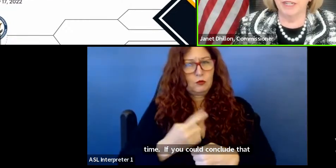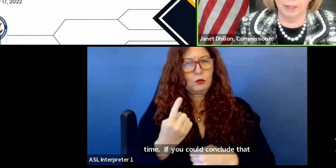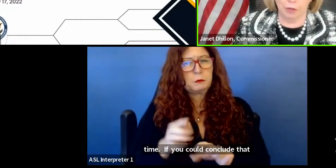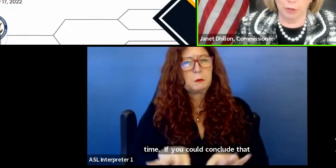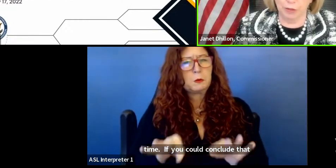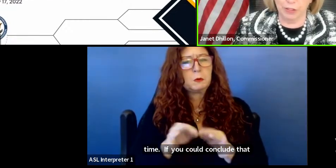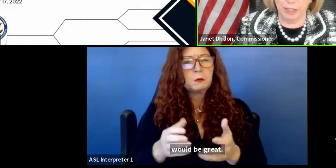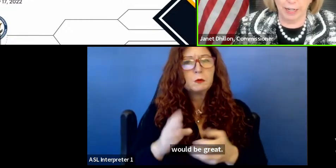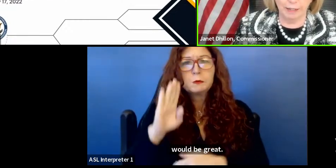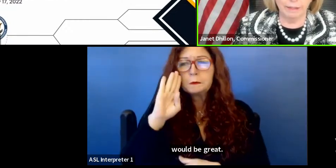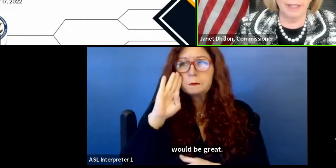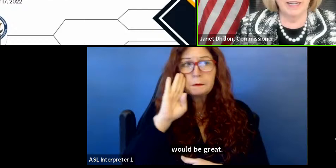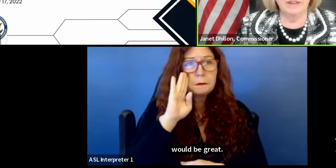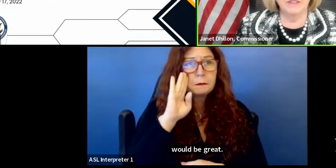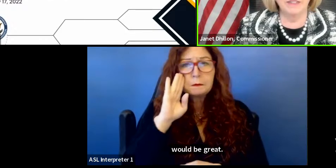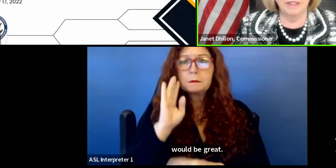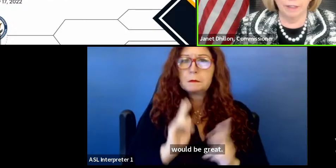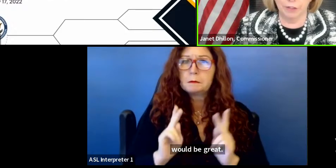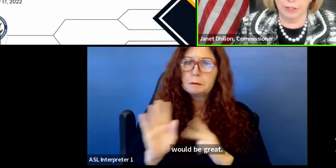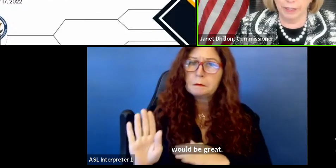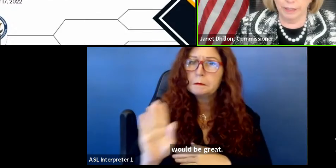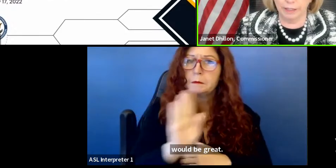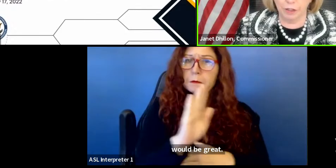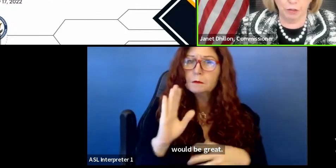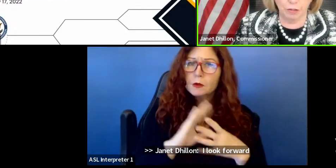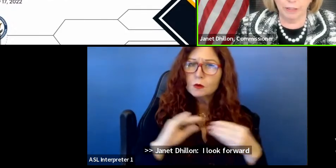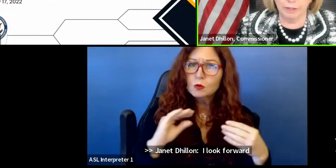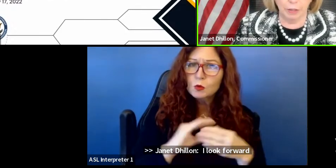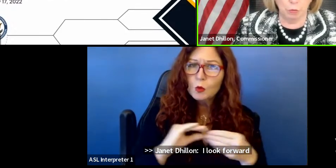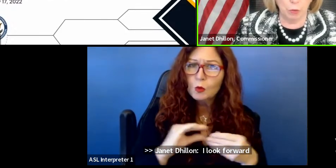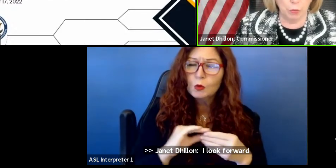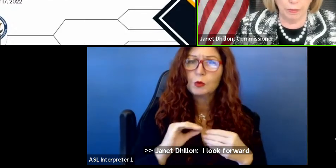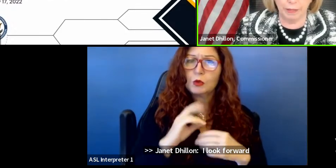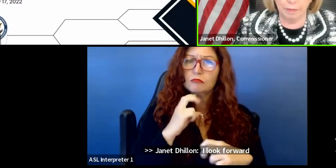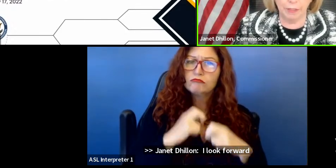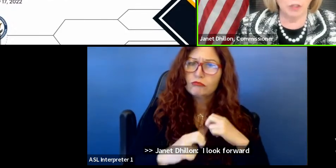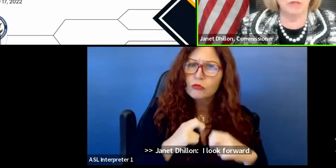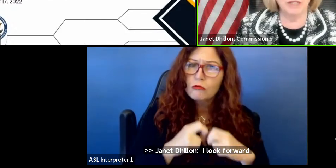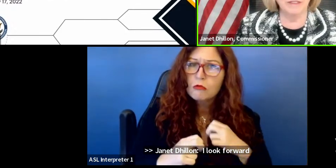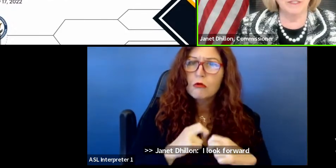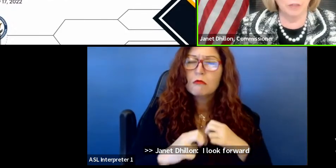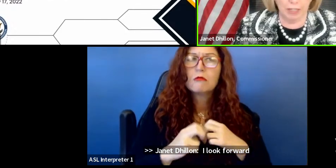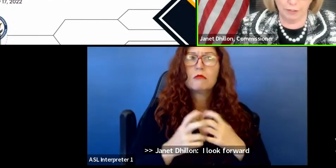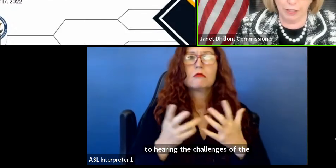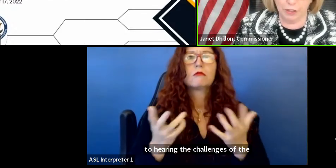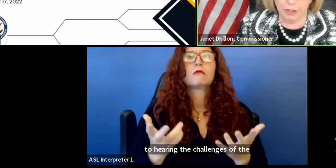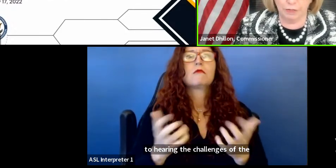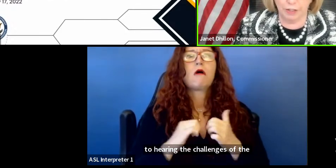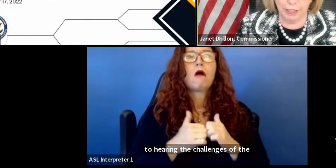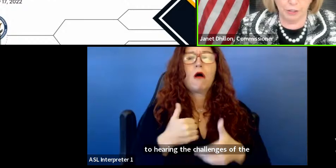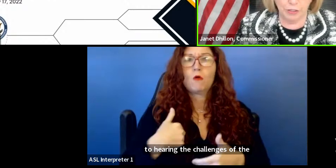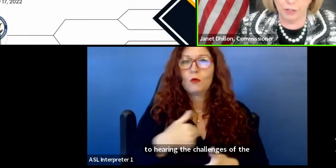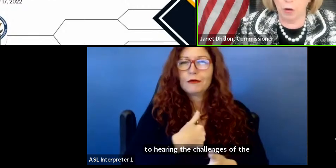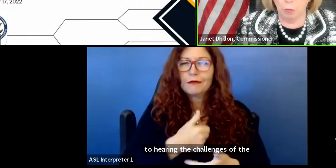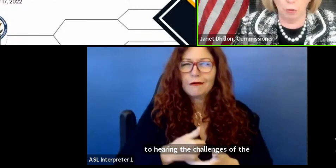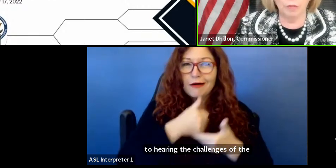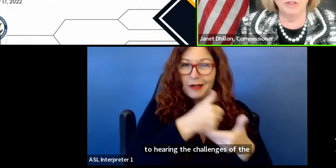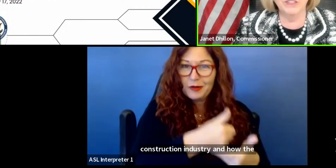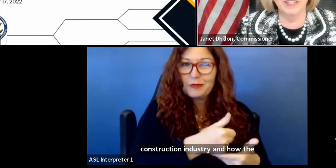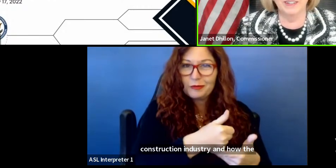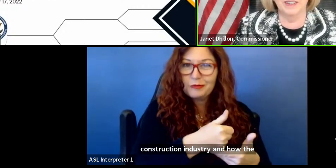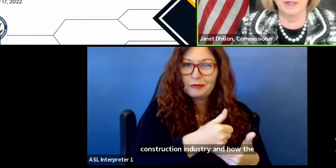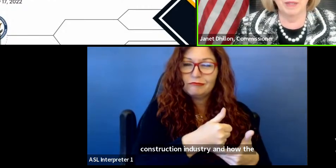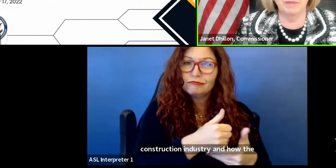industry and its workers today and how the eeoc can constructively work with them to strengthen this vital section of our nation's